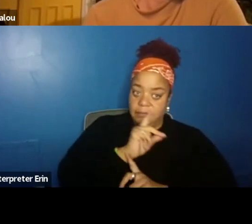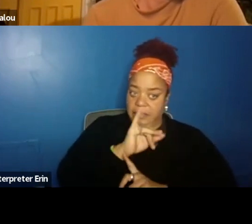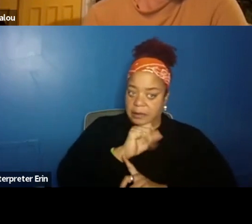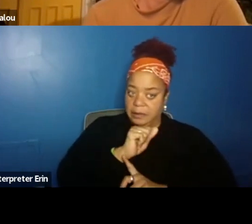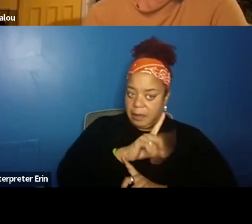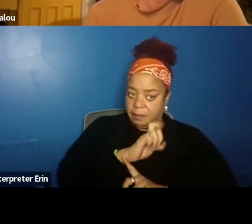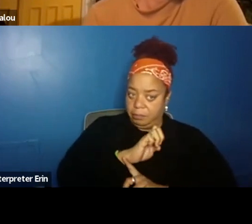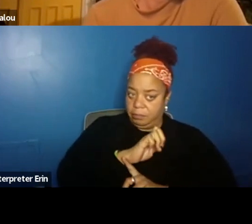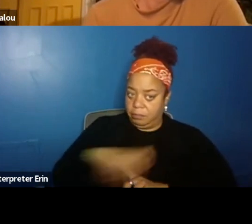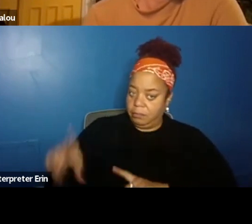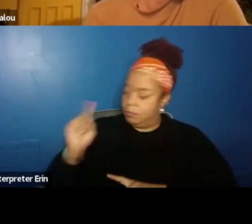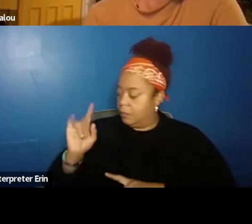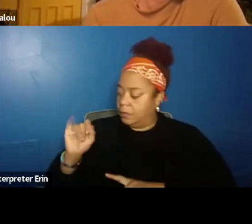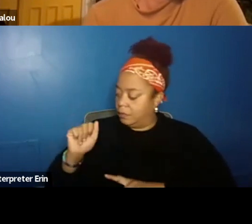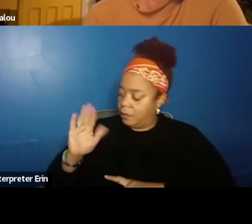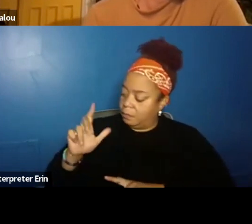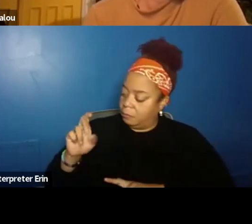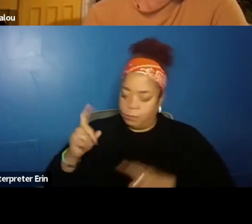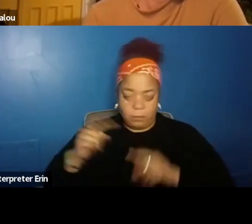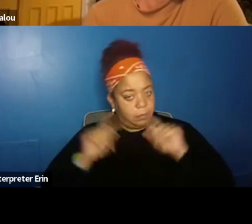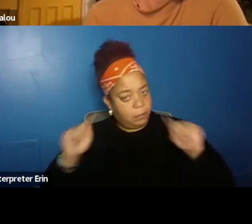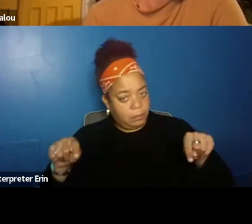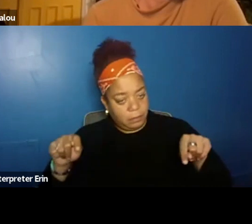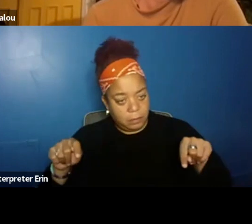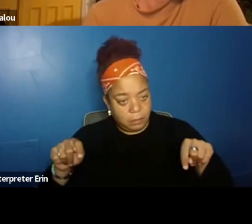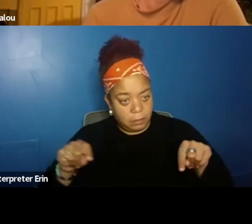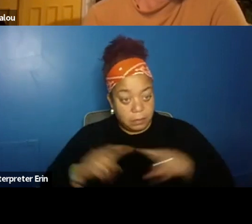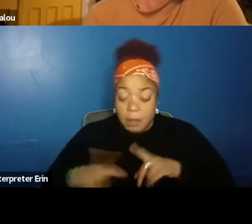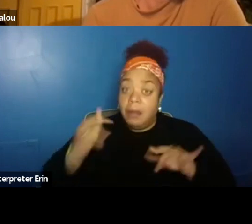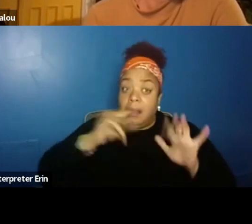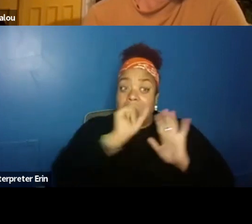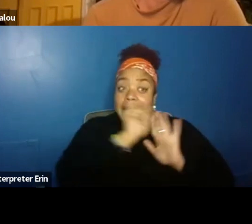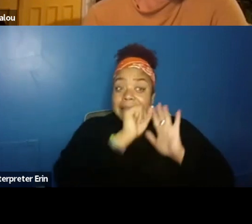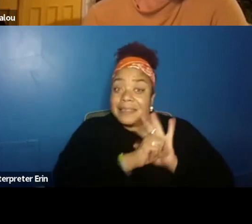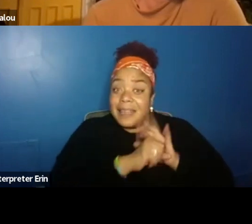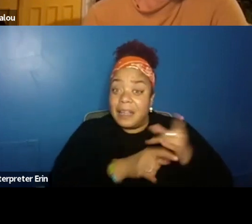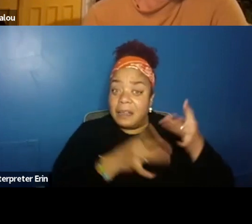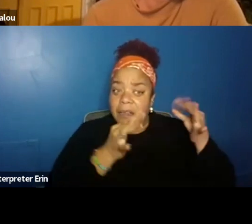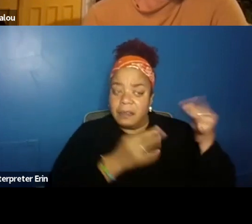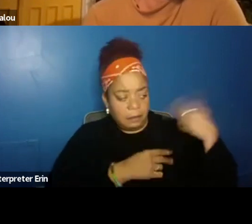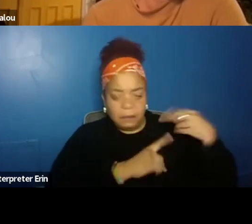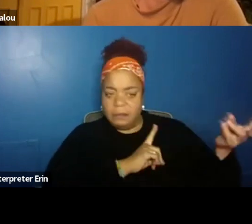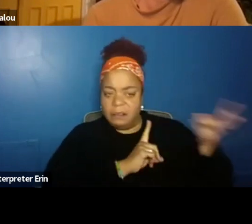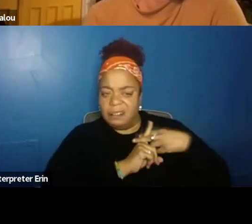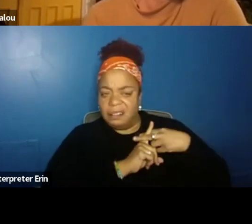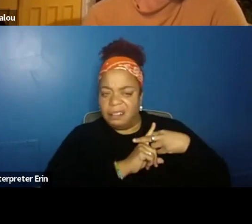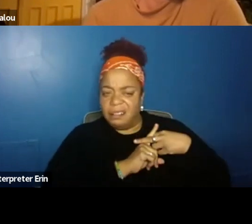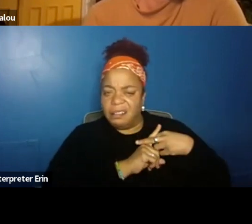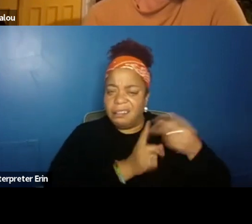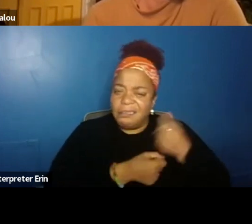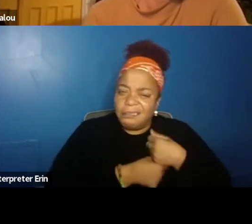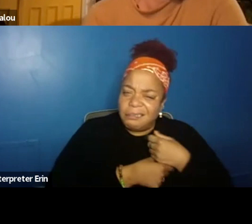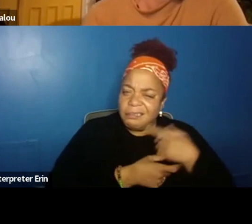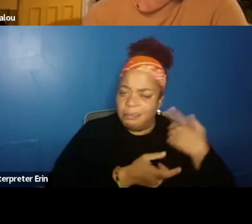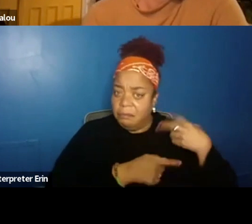state is concerned is entirely tethered to one's productivity. If someone can be exploited through their capacity to perform